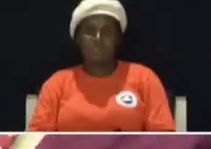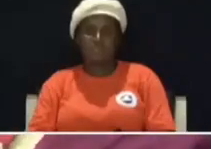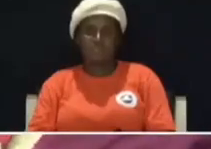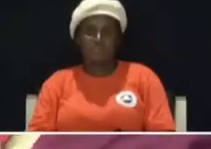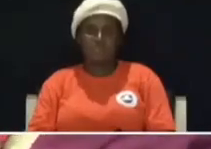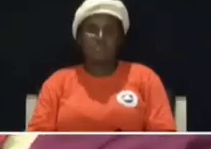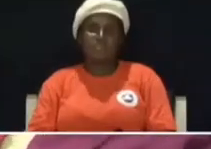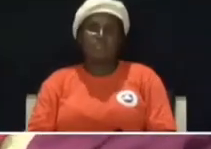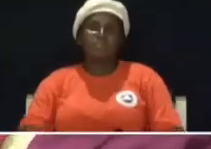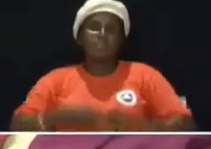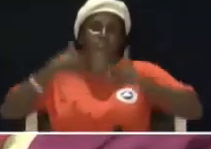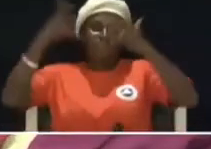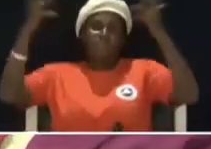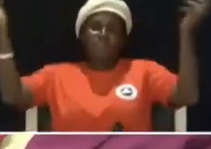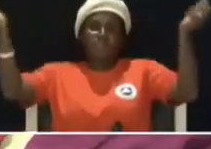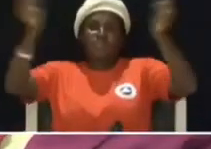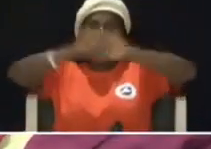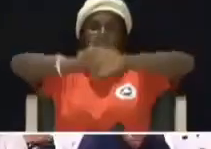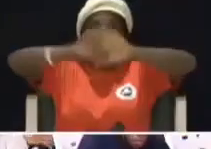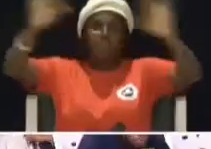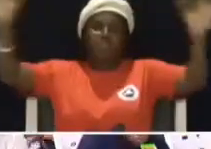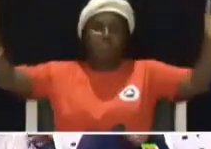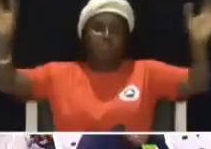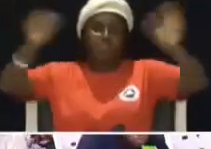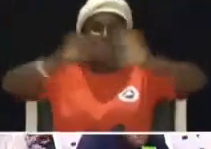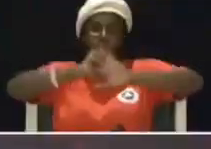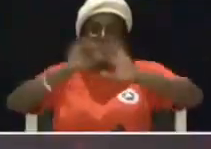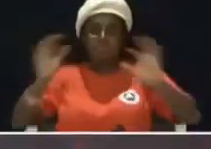Let somebody shout hallelujah.